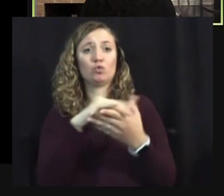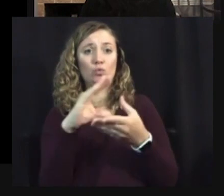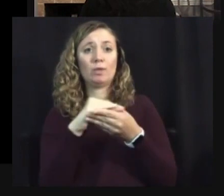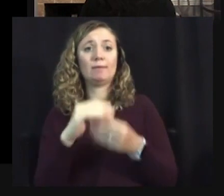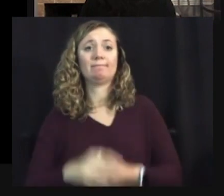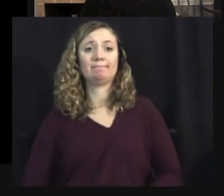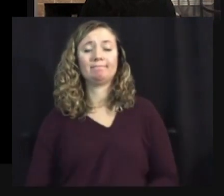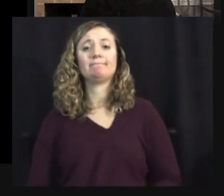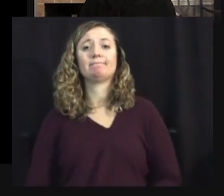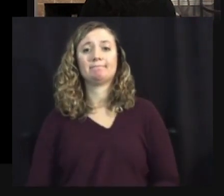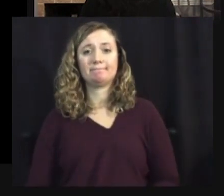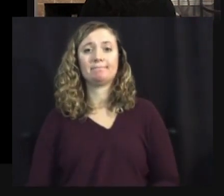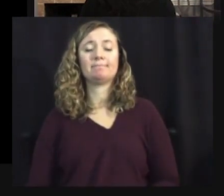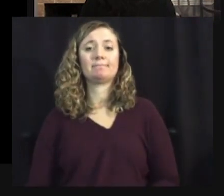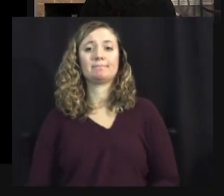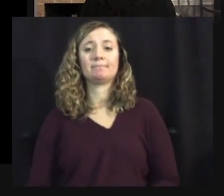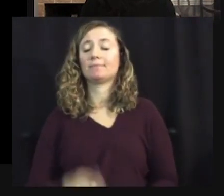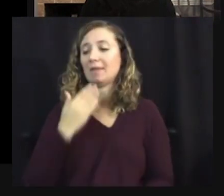Thank you.